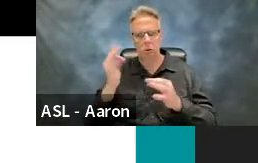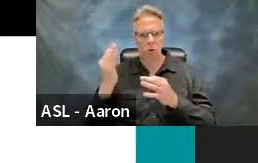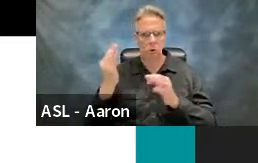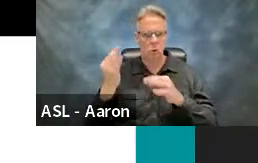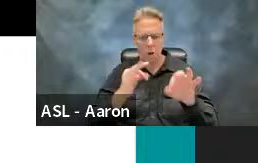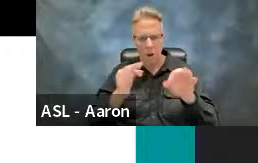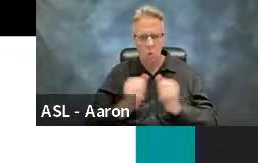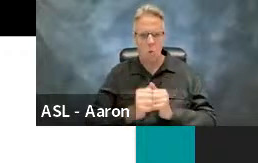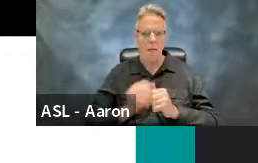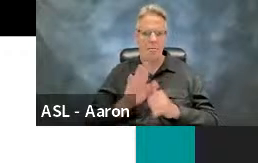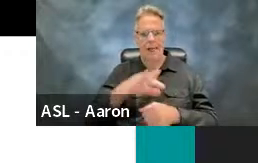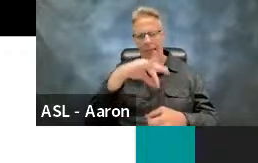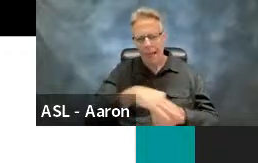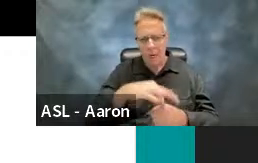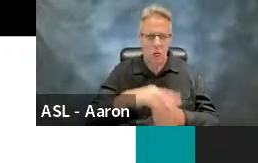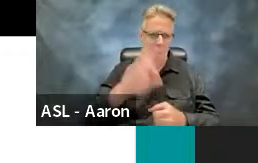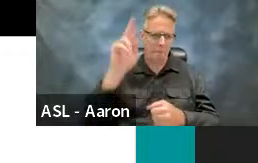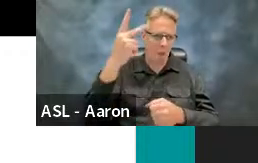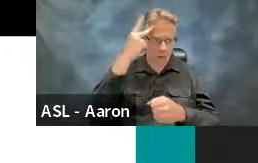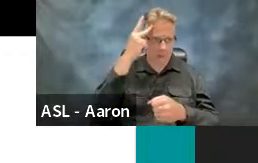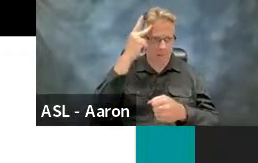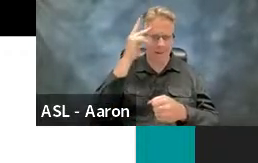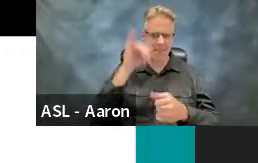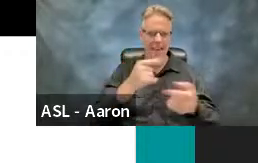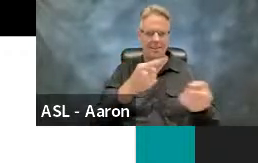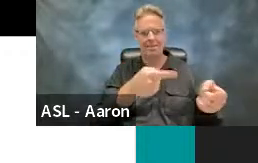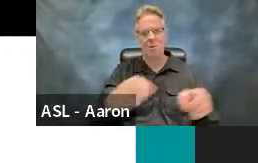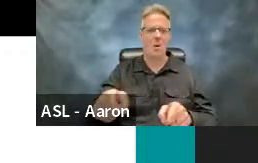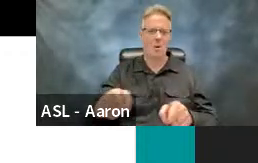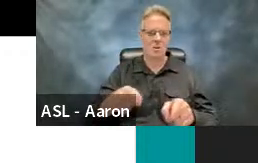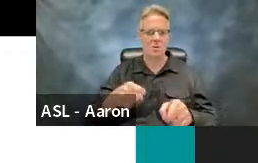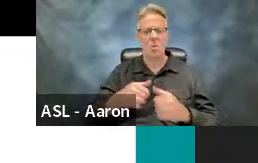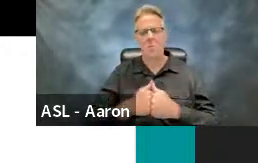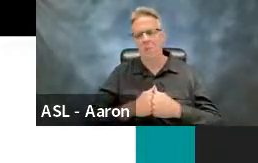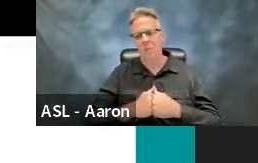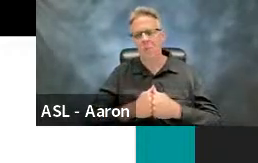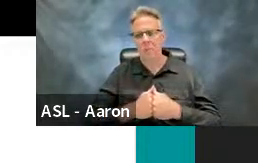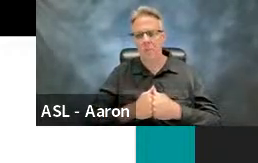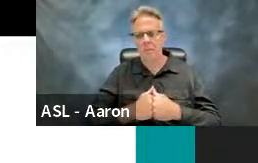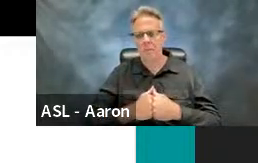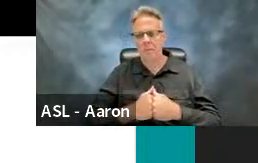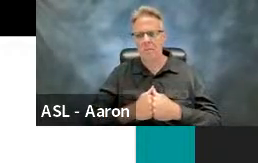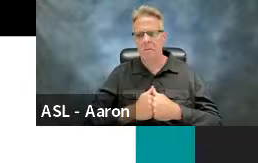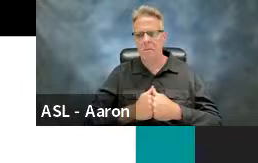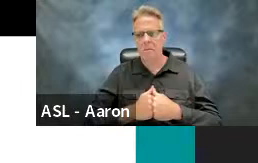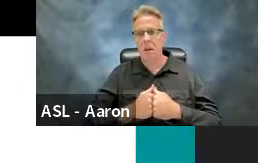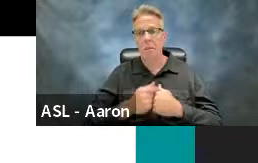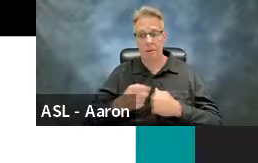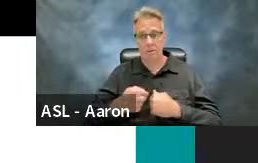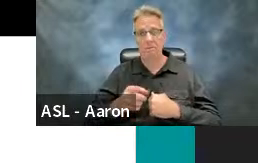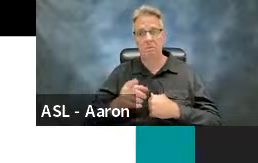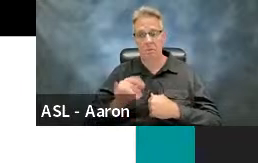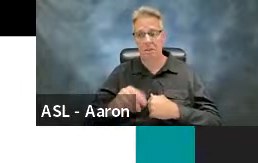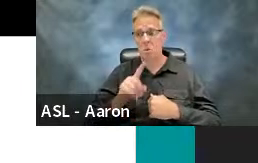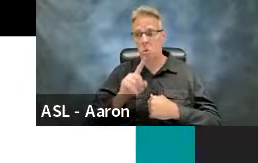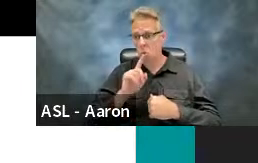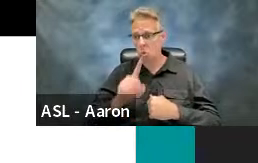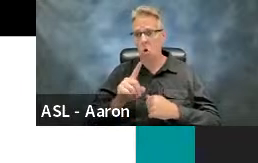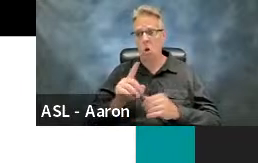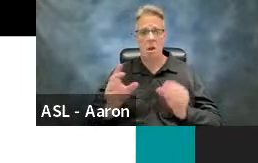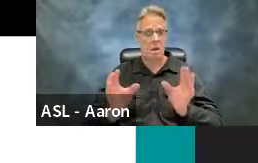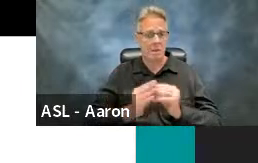election politics that were going on. So, but it was a very cordial